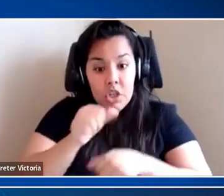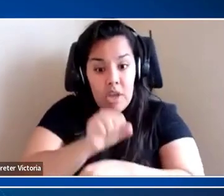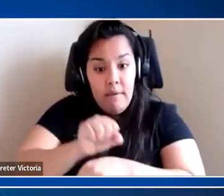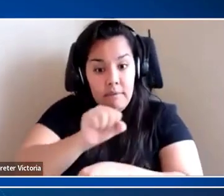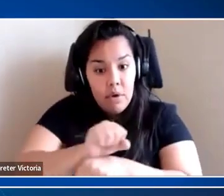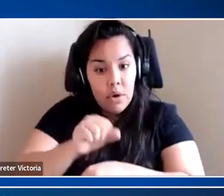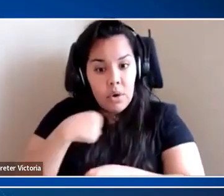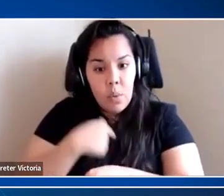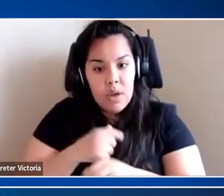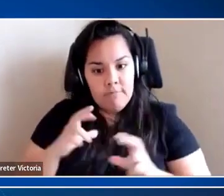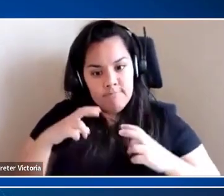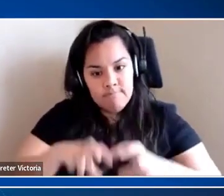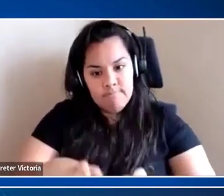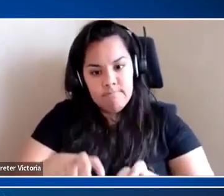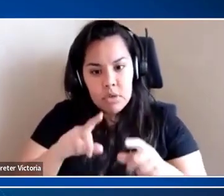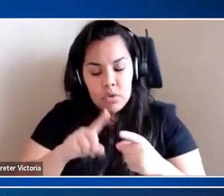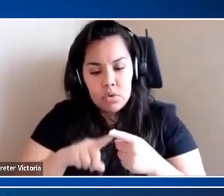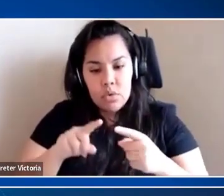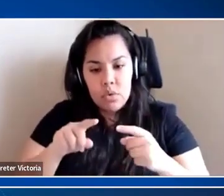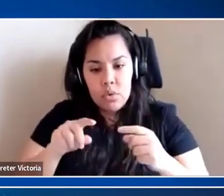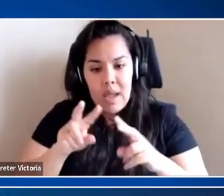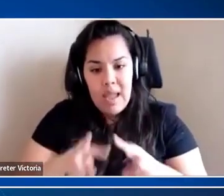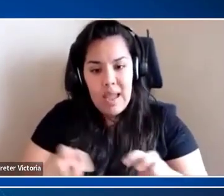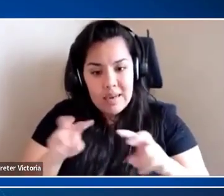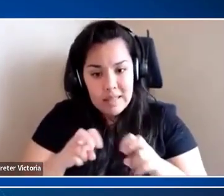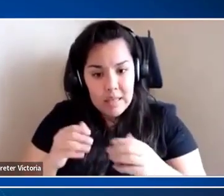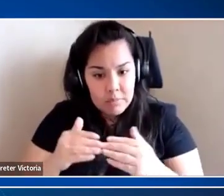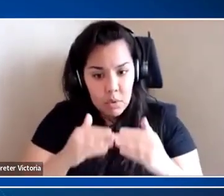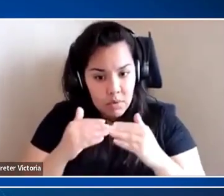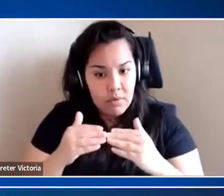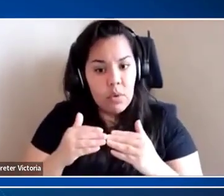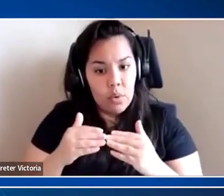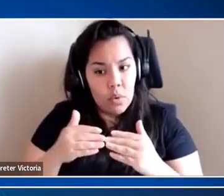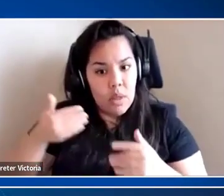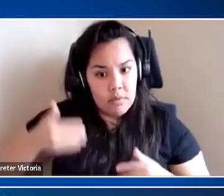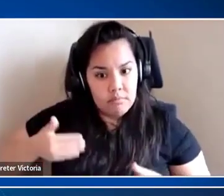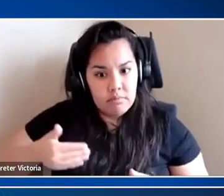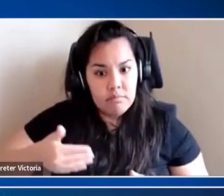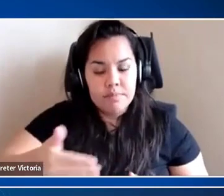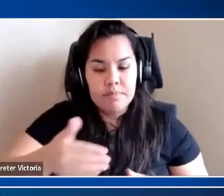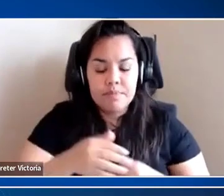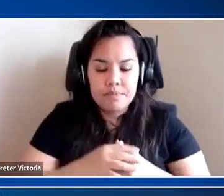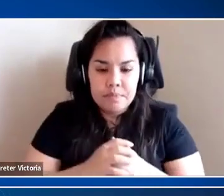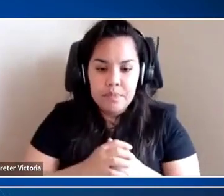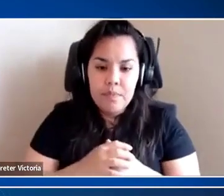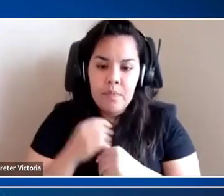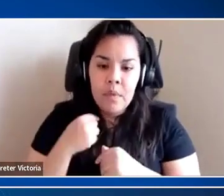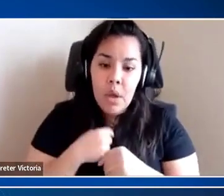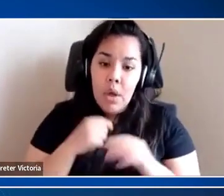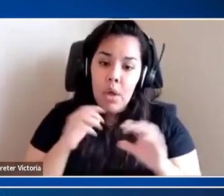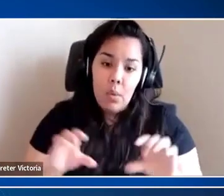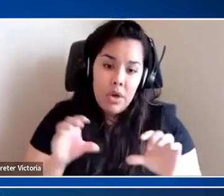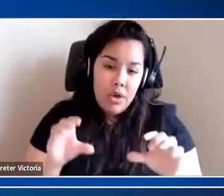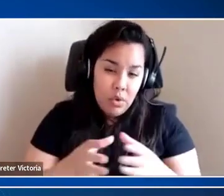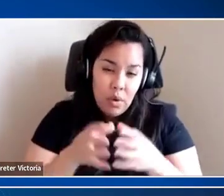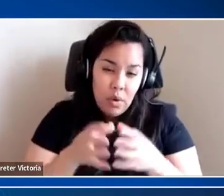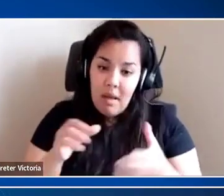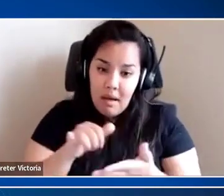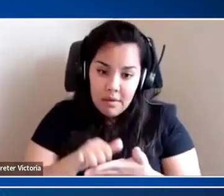peer review on a round-to-round basis, a meeting-to-meeting basis. So we do a lot of it. We have an office for